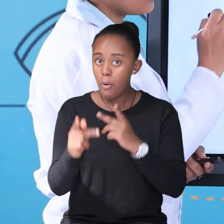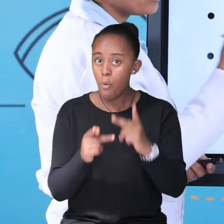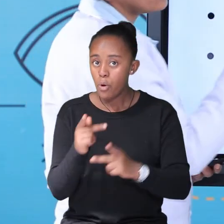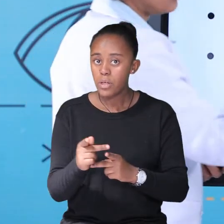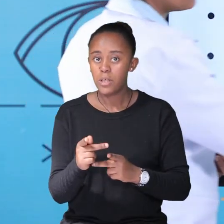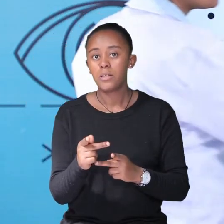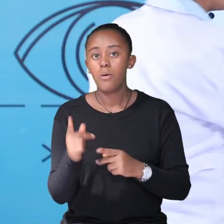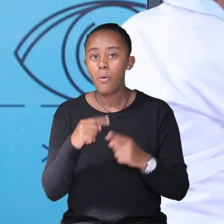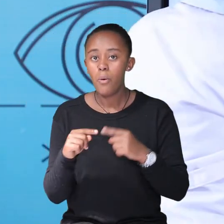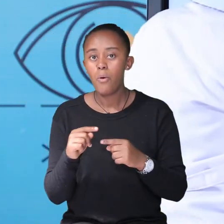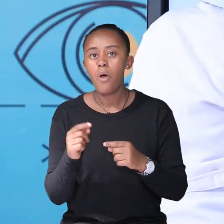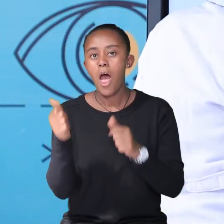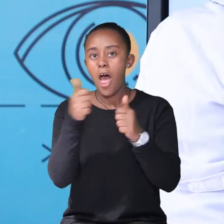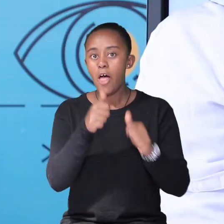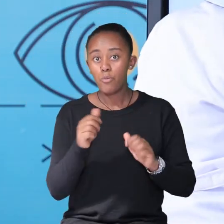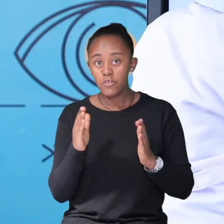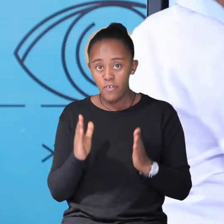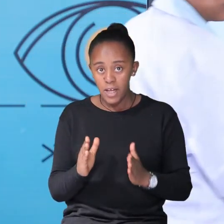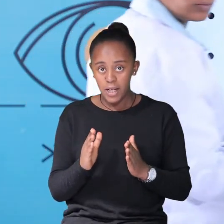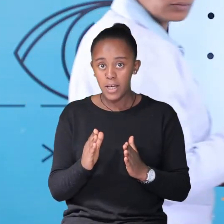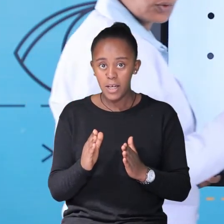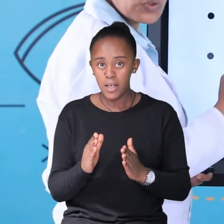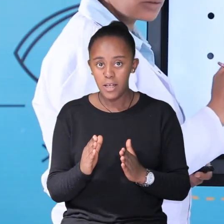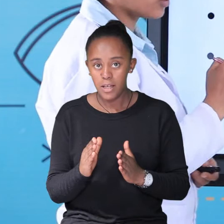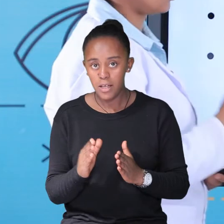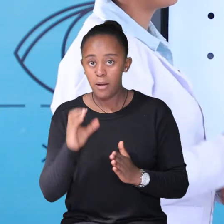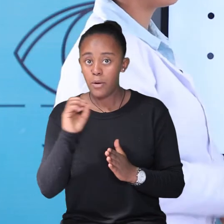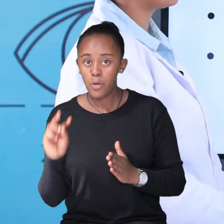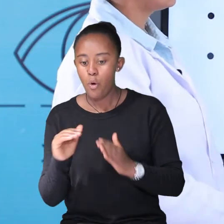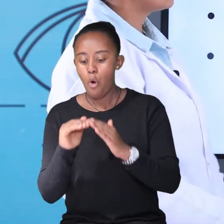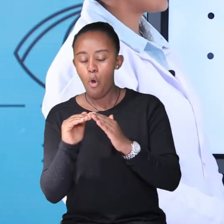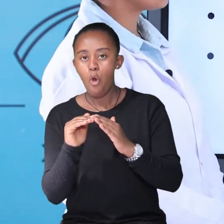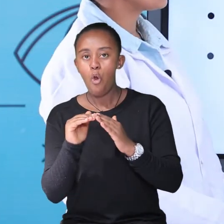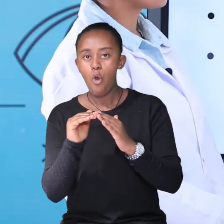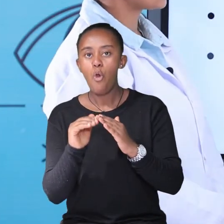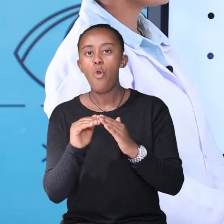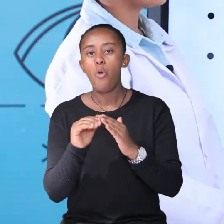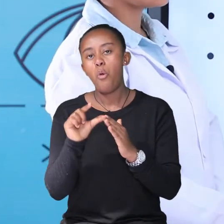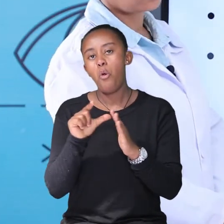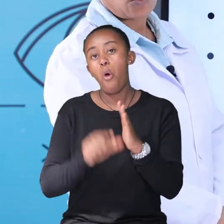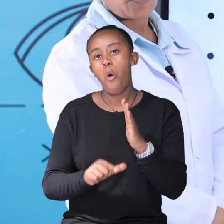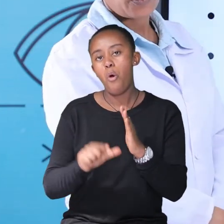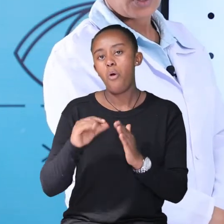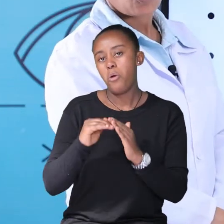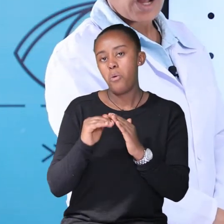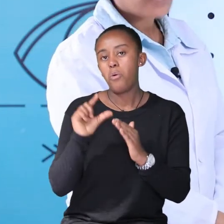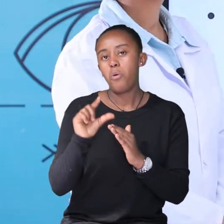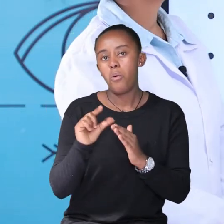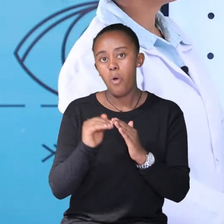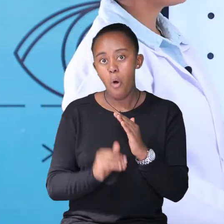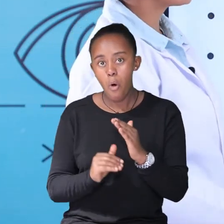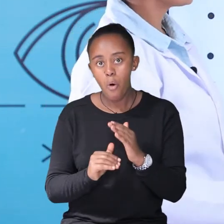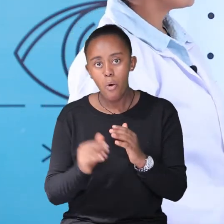occurs when atmospheric carbon dioxide is low. The concentration of carbon dioxide is low.